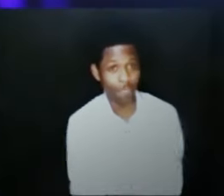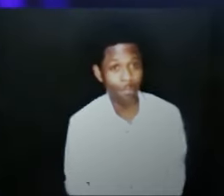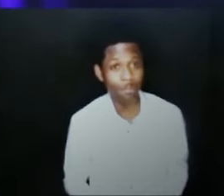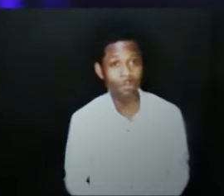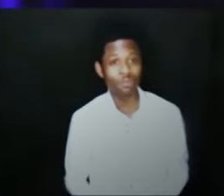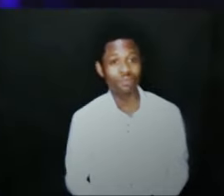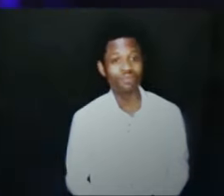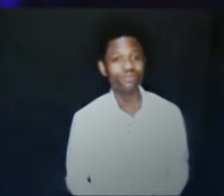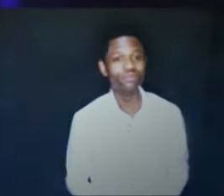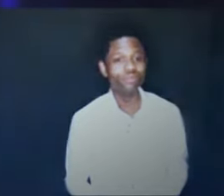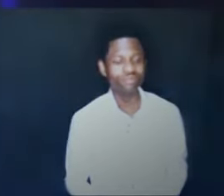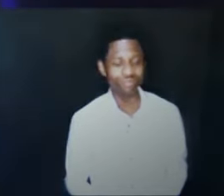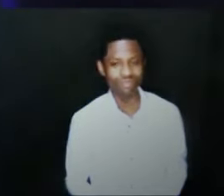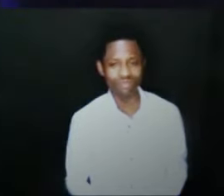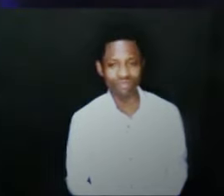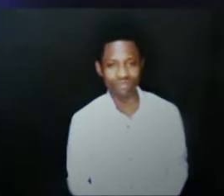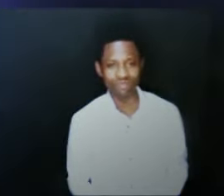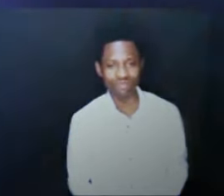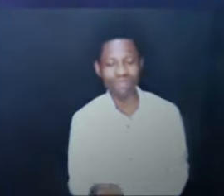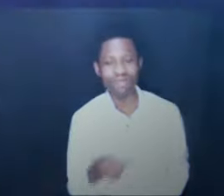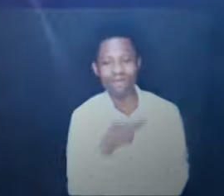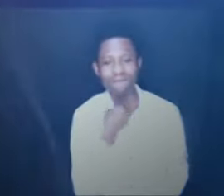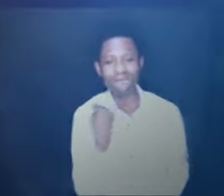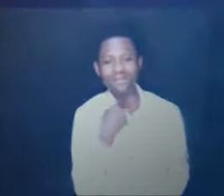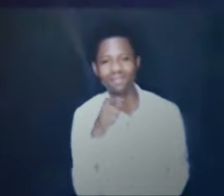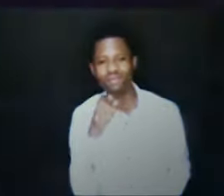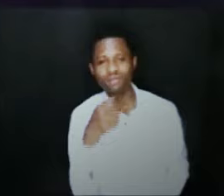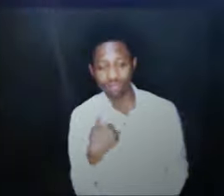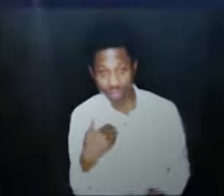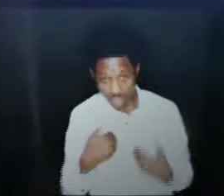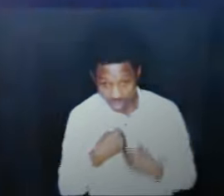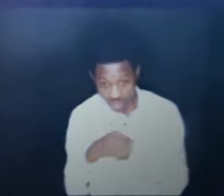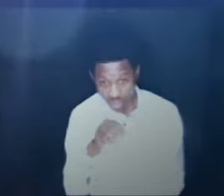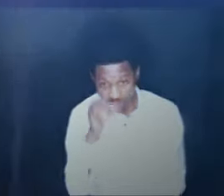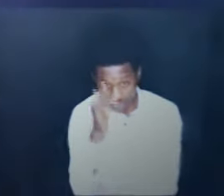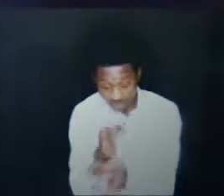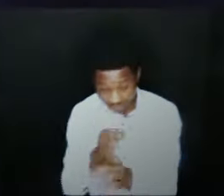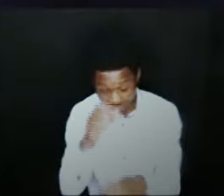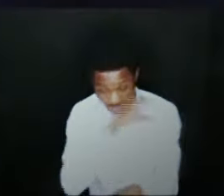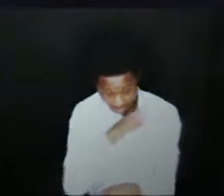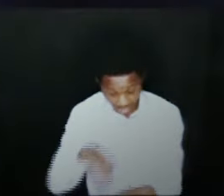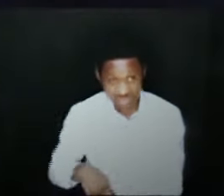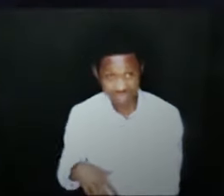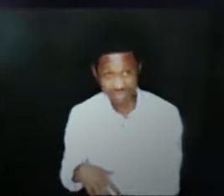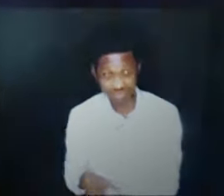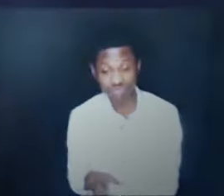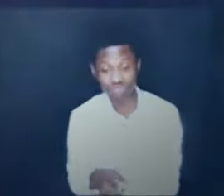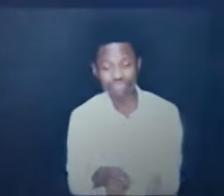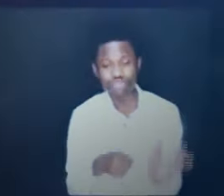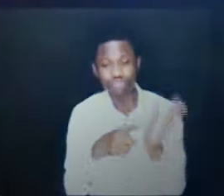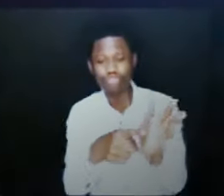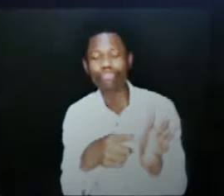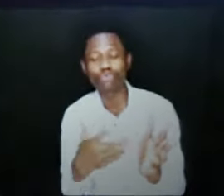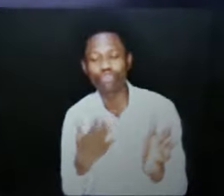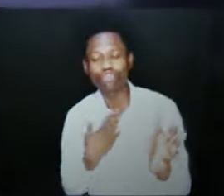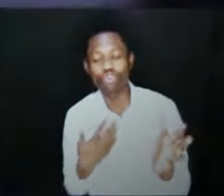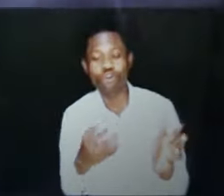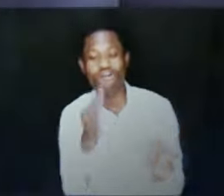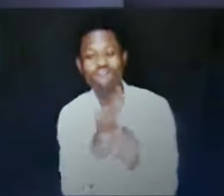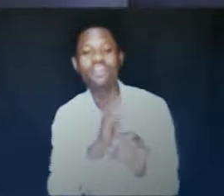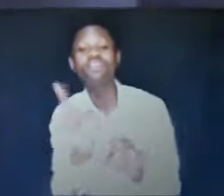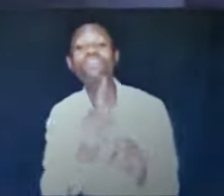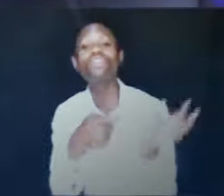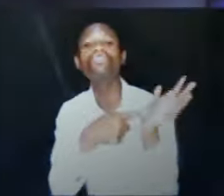Reverend Amakuhi, do you have faith? Do you have faith in Christ? Show me your faith. Show